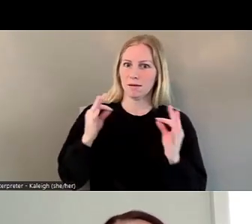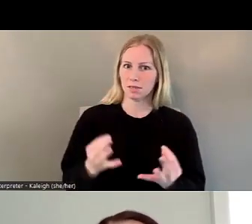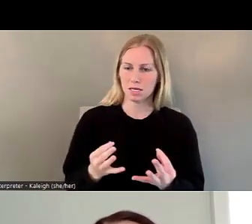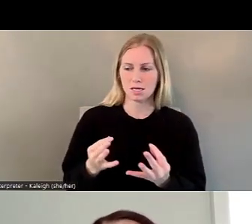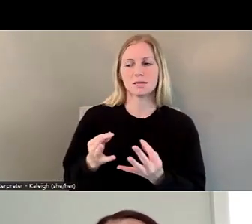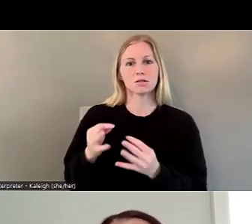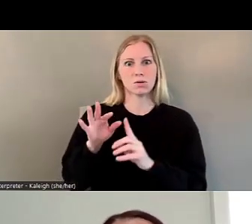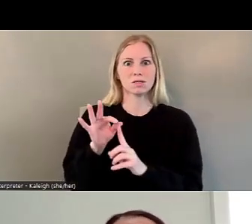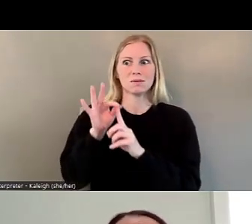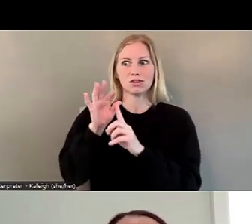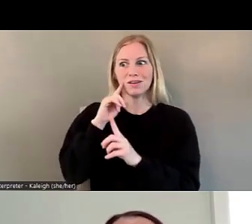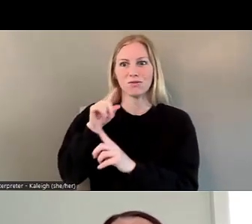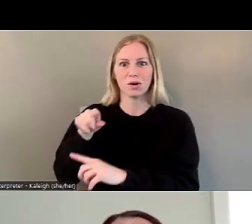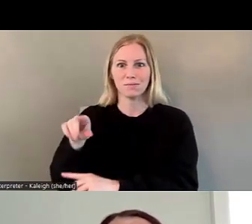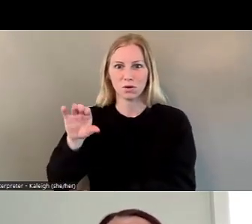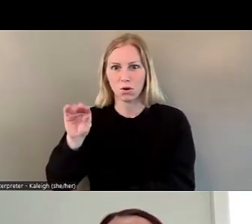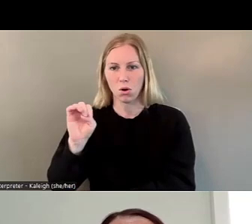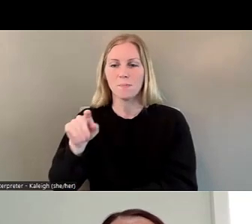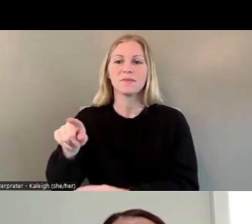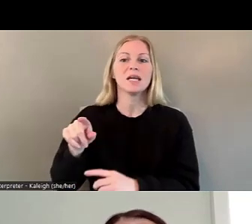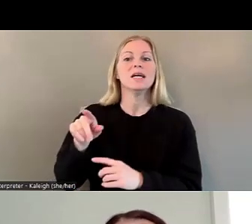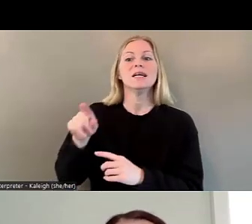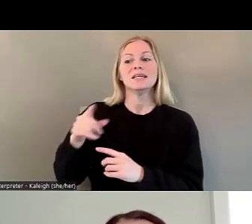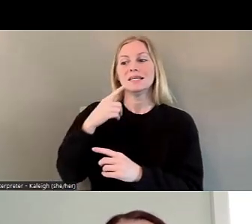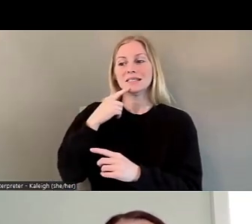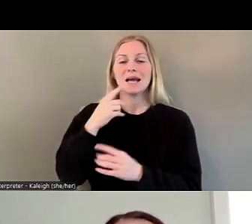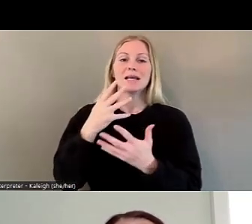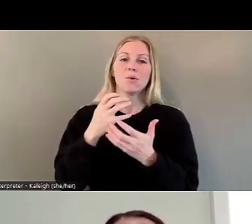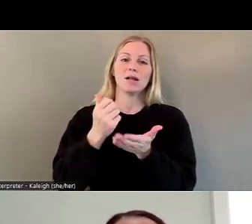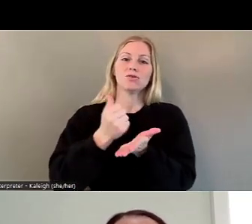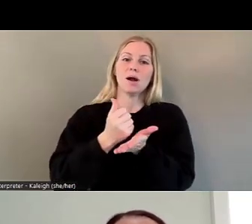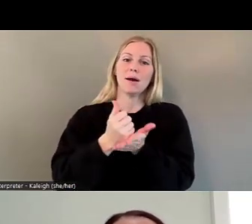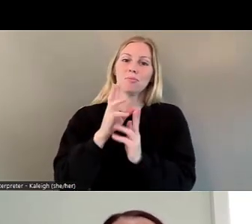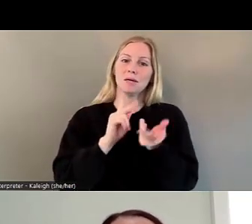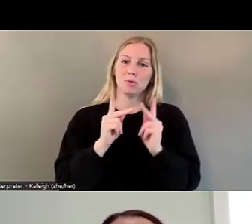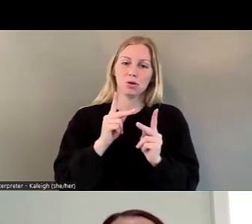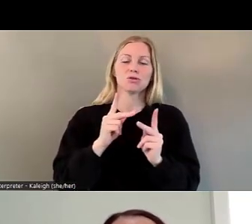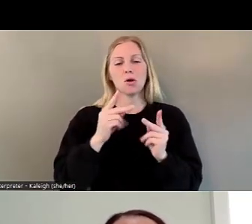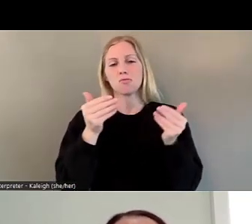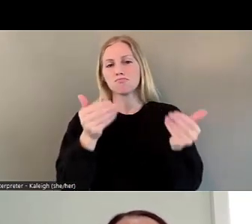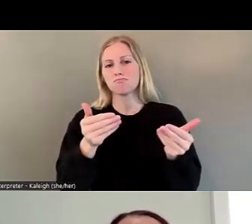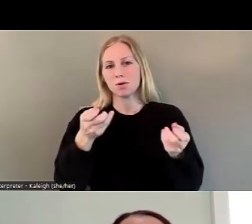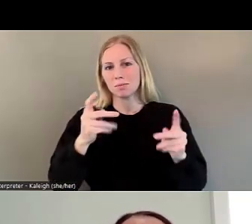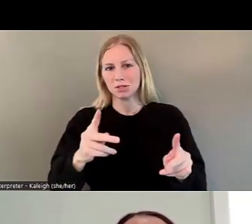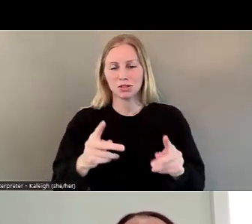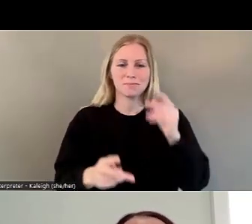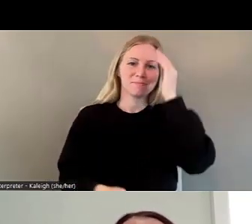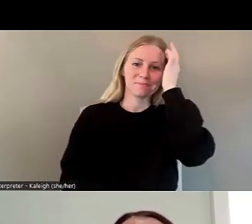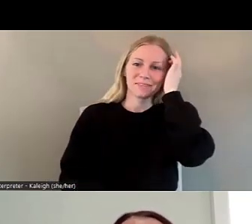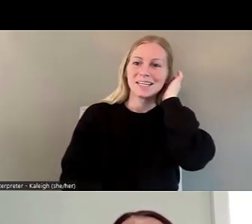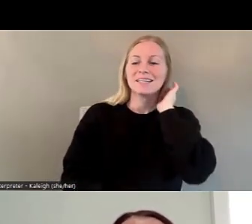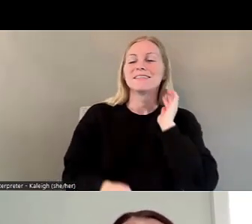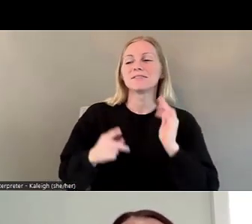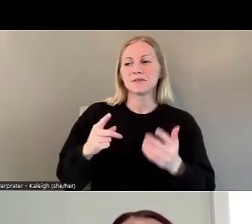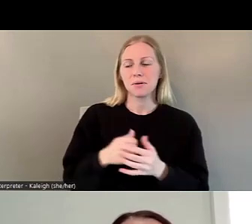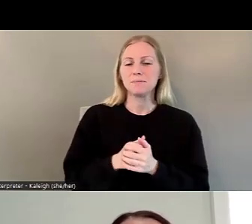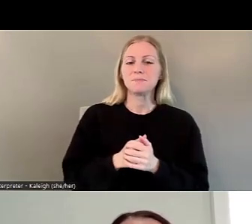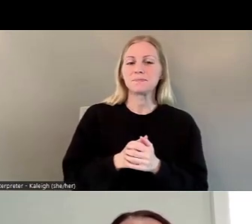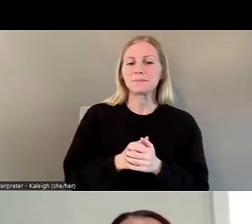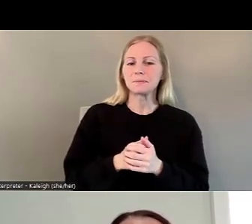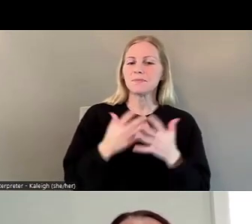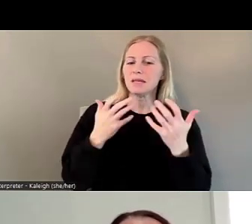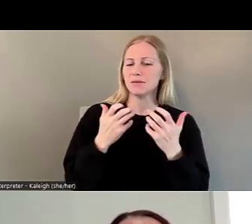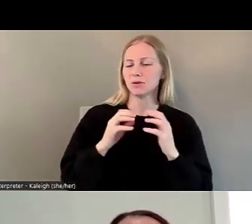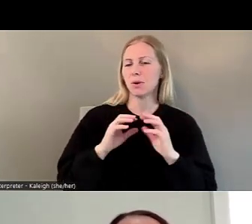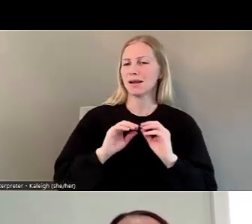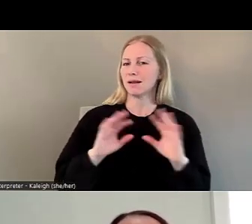okay, and in his words, it was because he wants to help people. It was also important for me to make clear up front that